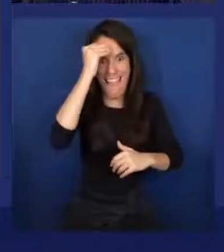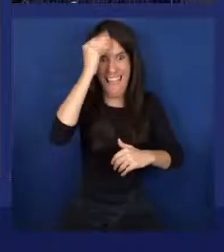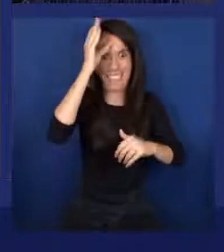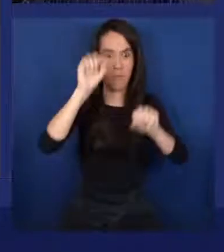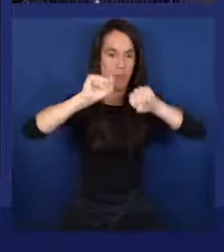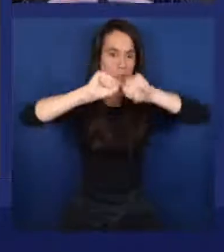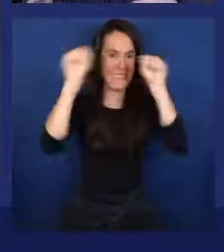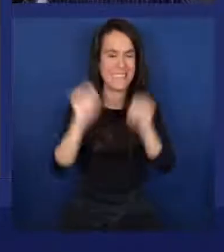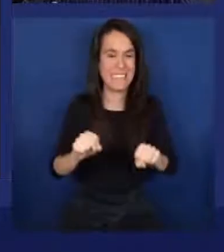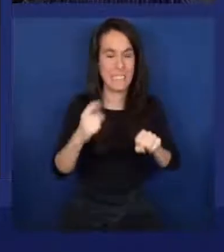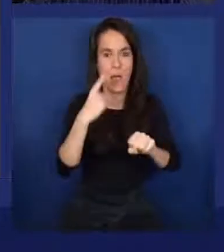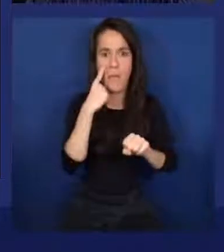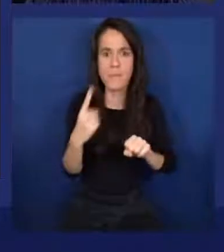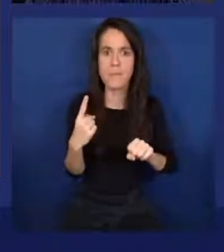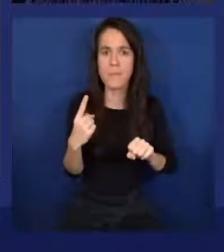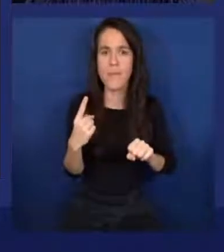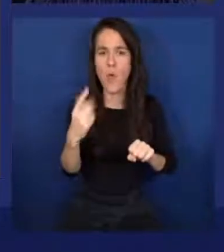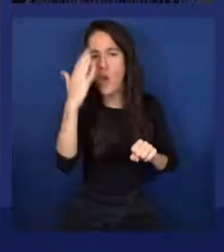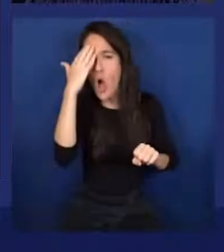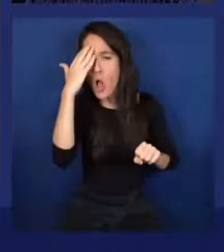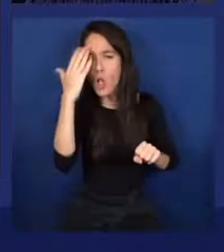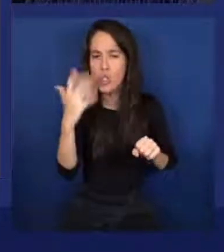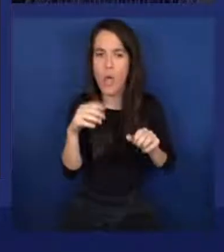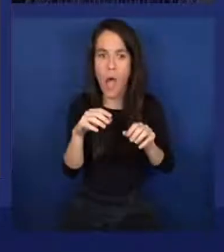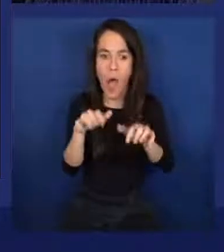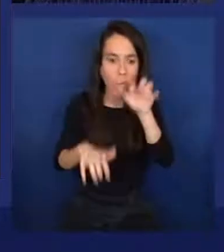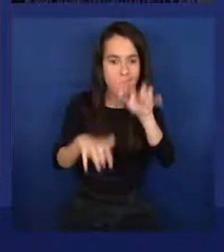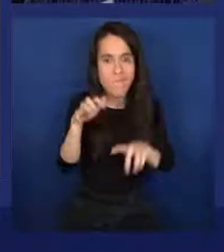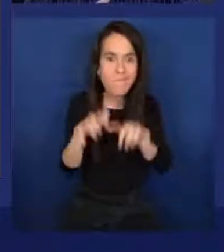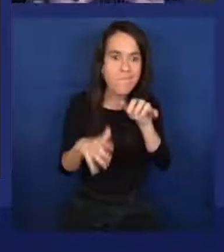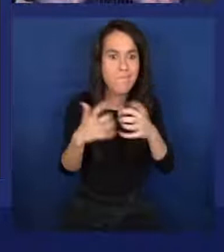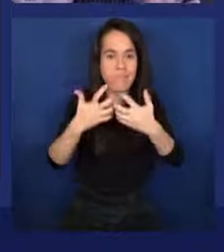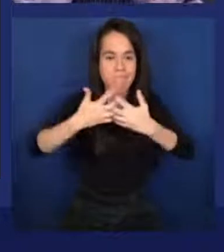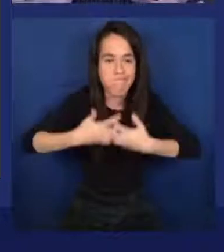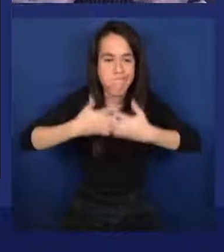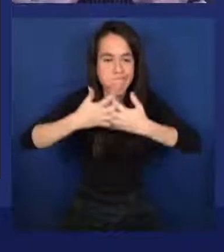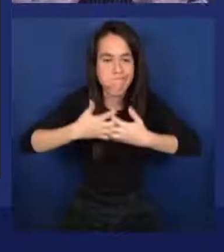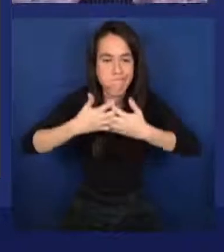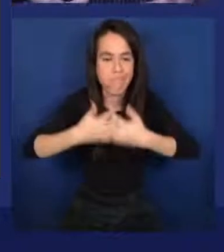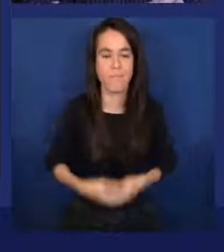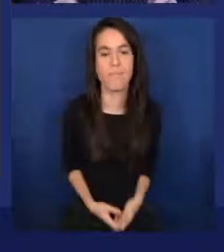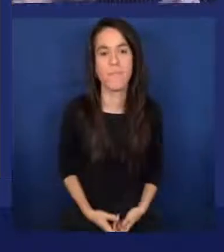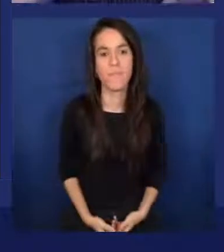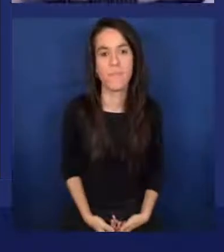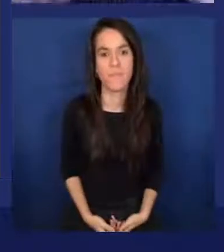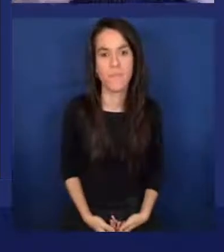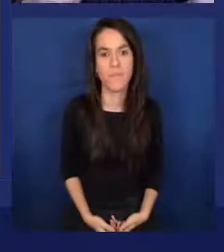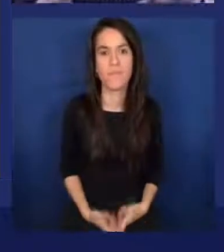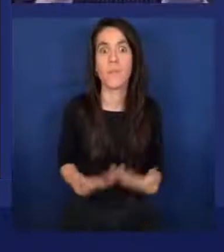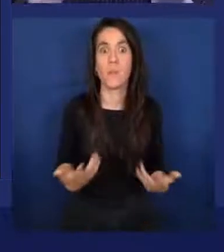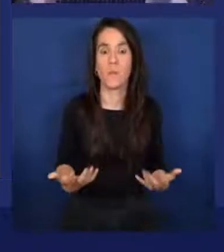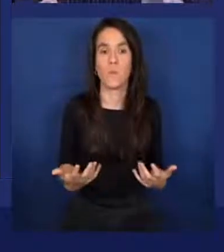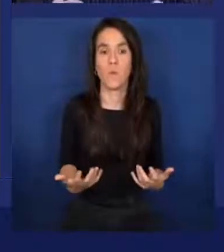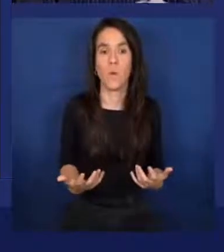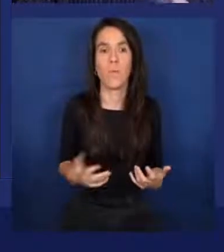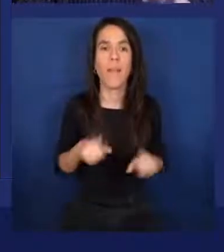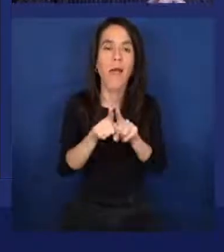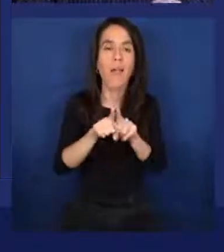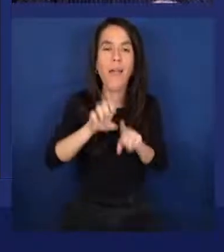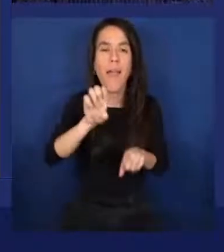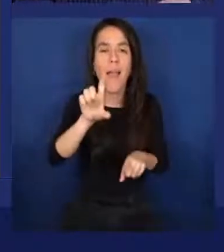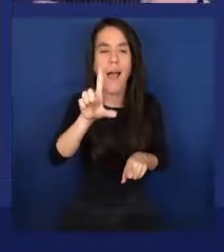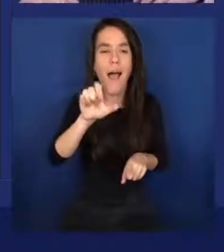capturing expert knowledge largely in decision tree models, so call it almost like a super Eliza, where it's just able to